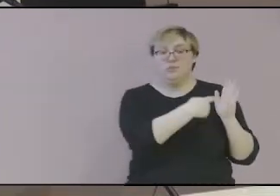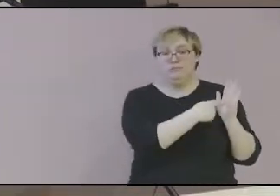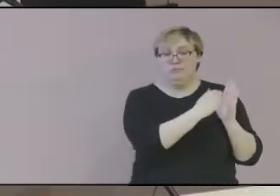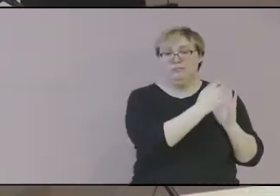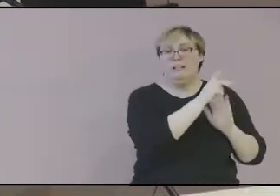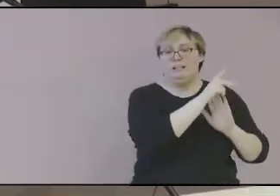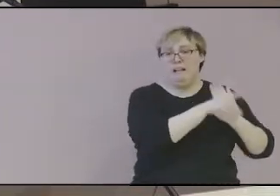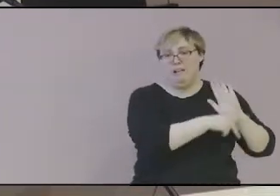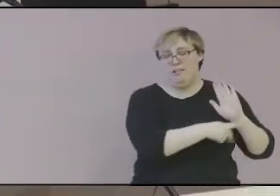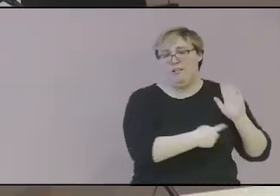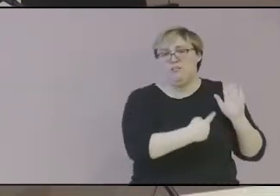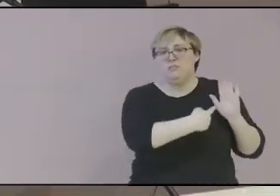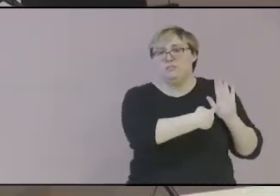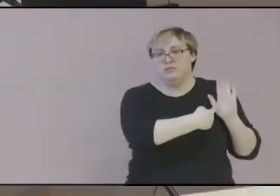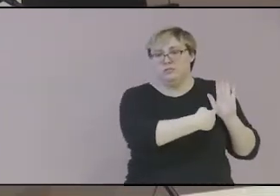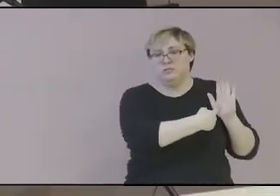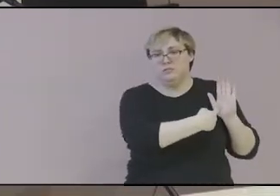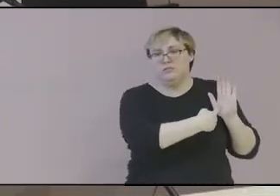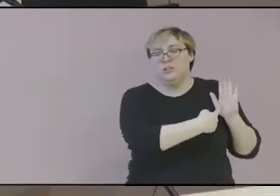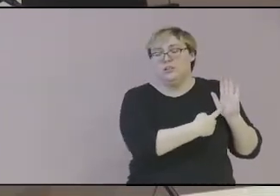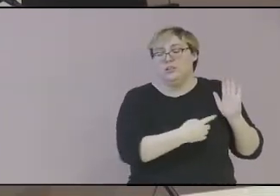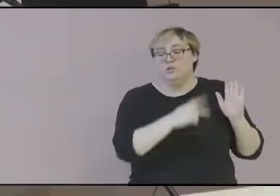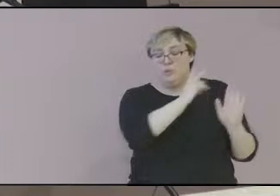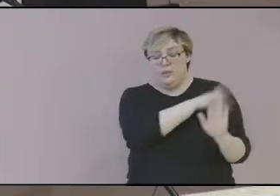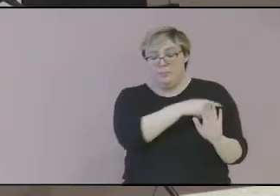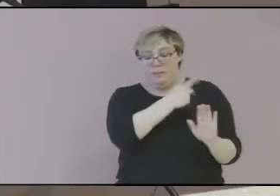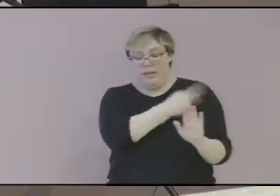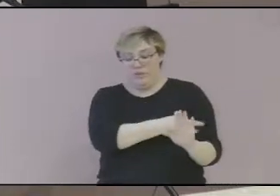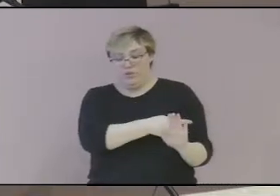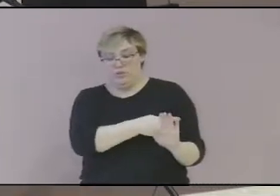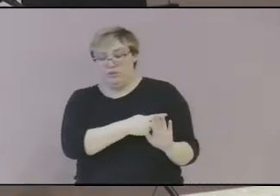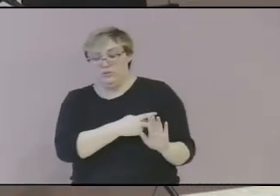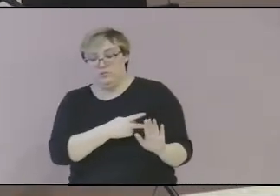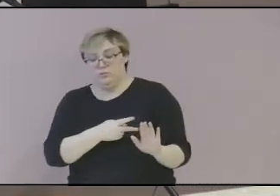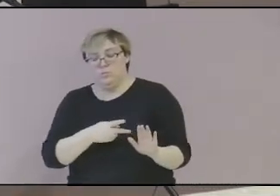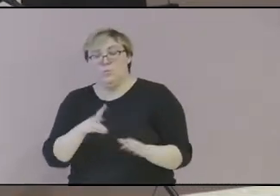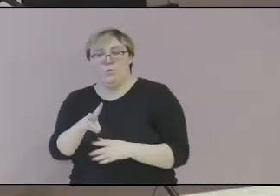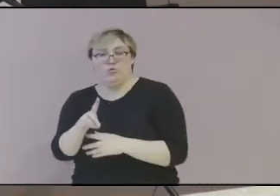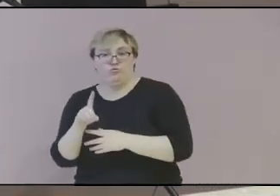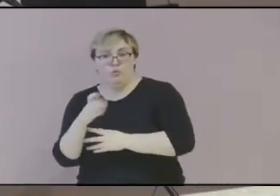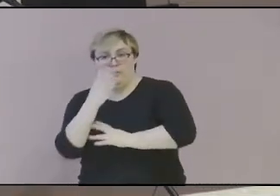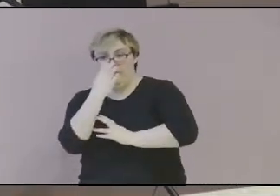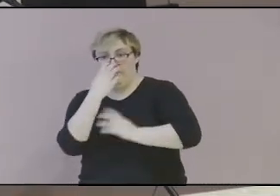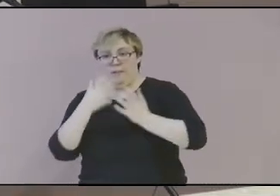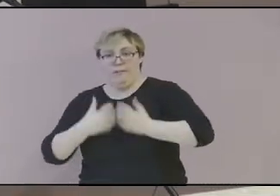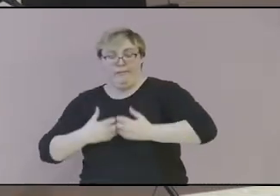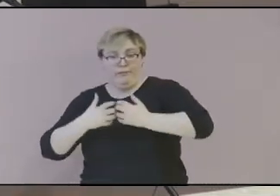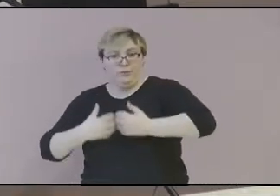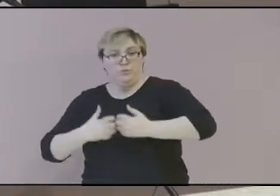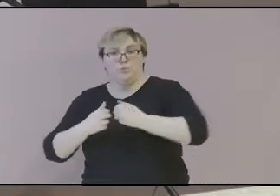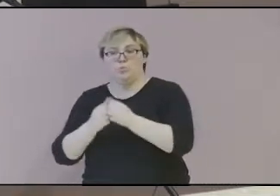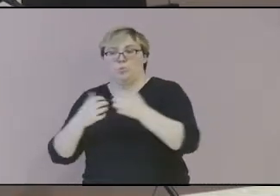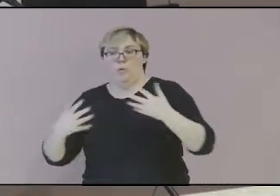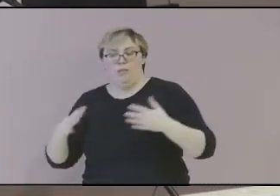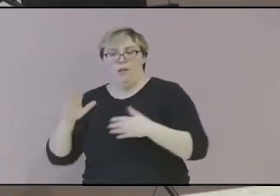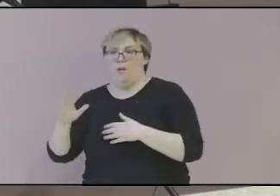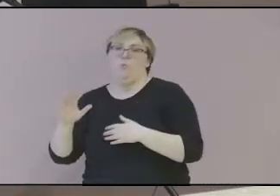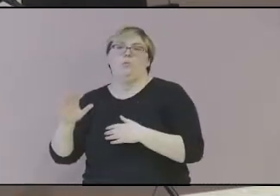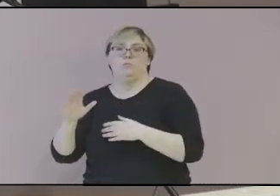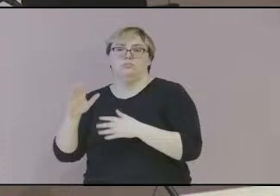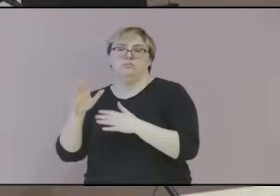guidelines. The patients withdrawn from ventilators that day without advance directive or family permission were those